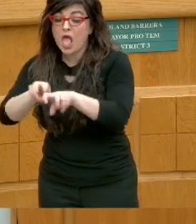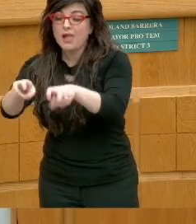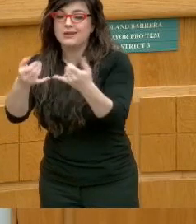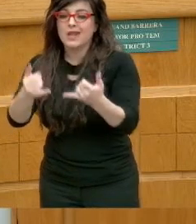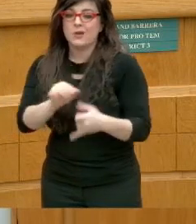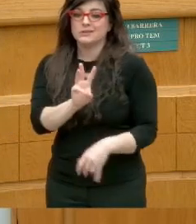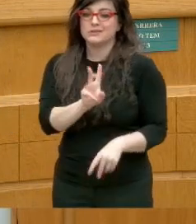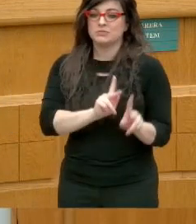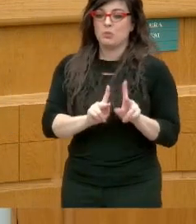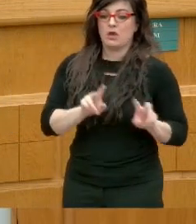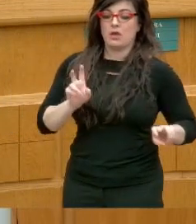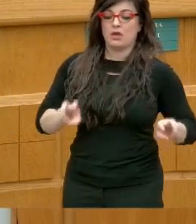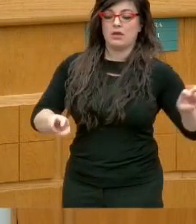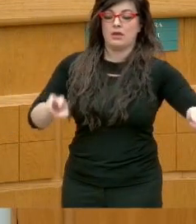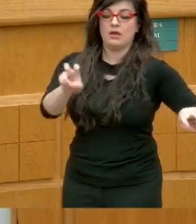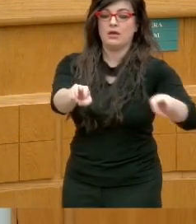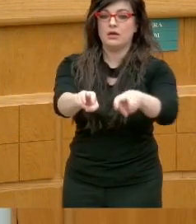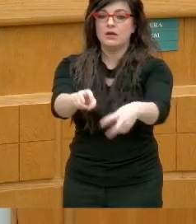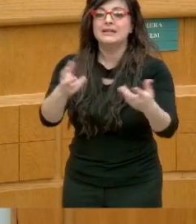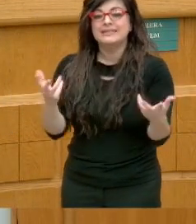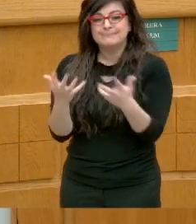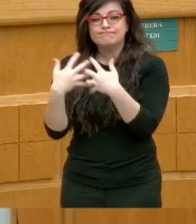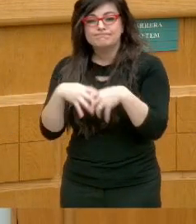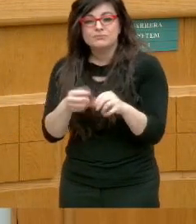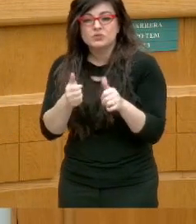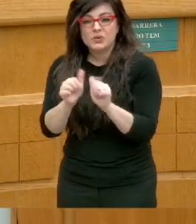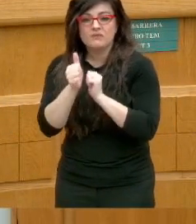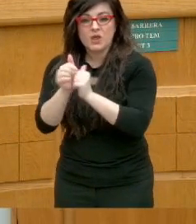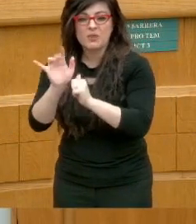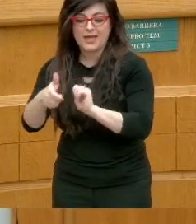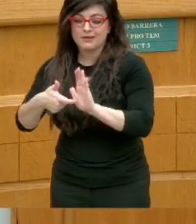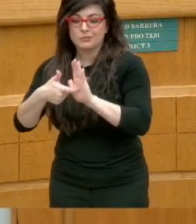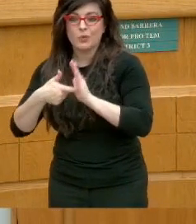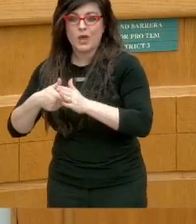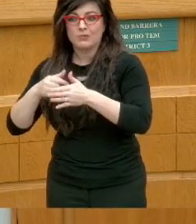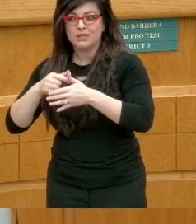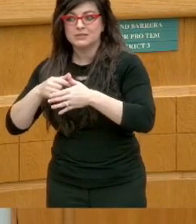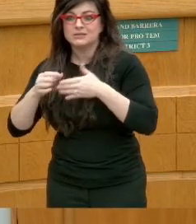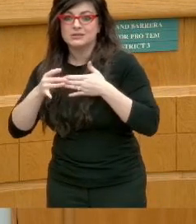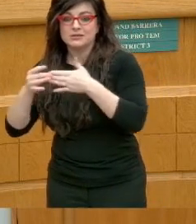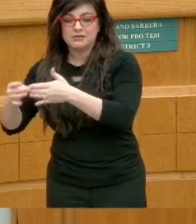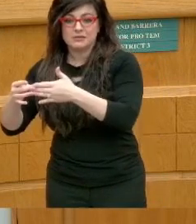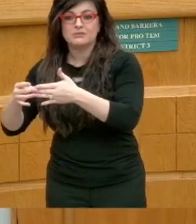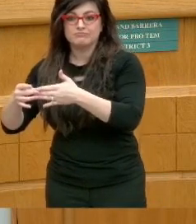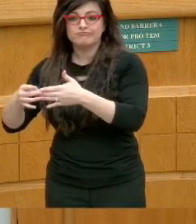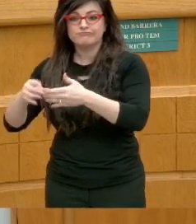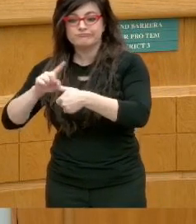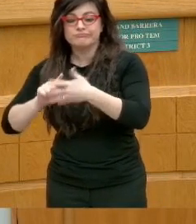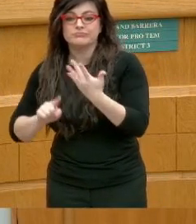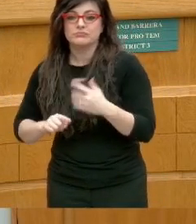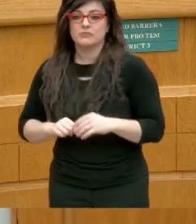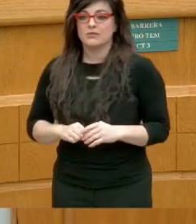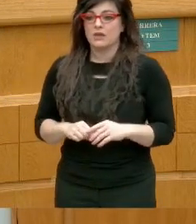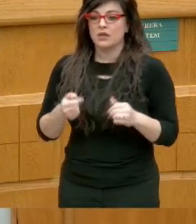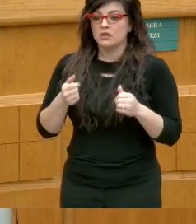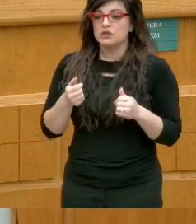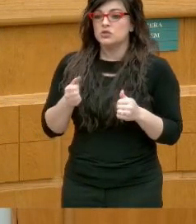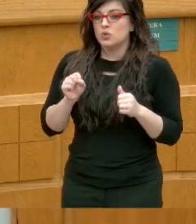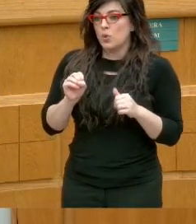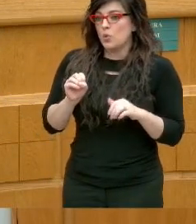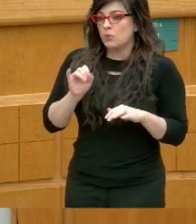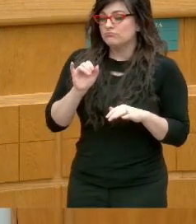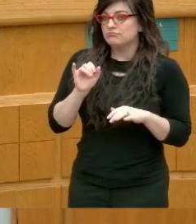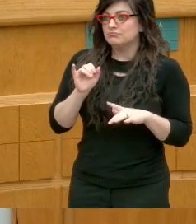these office changes to include changes in our first responder situations, in our health district, in our libraries, and so